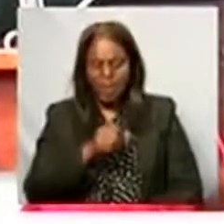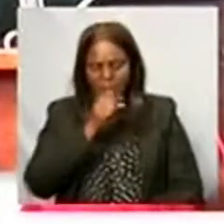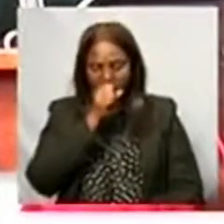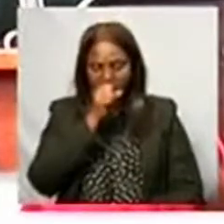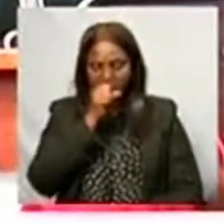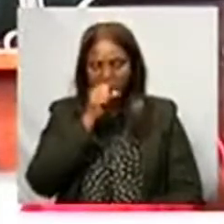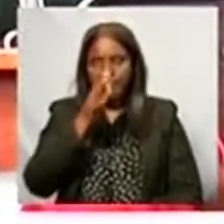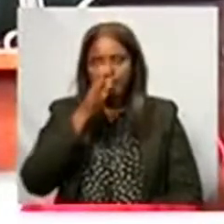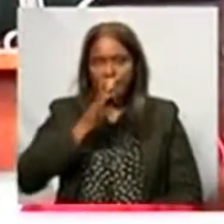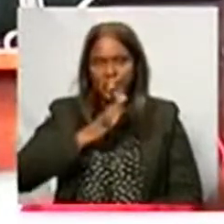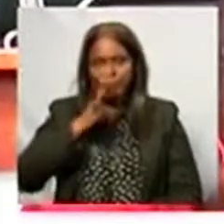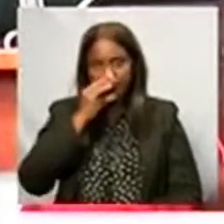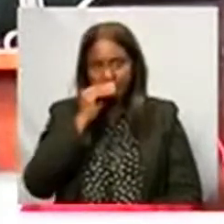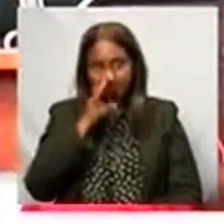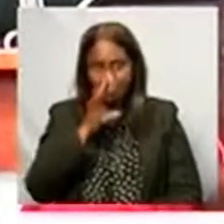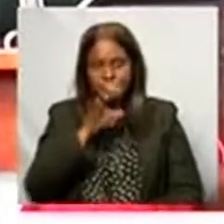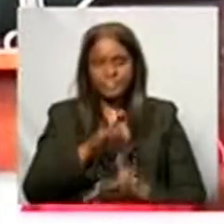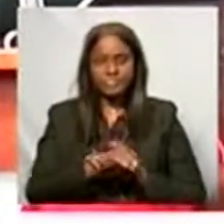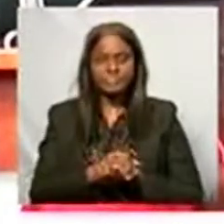Madam Speaker,